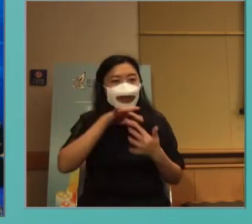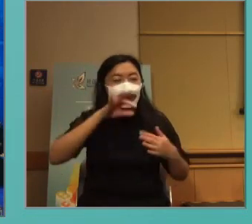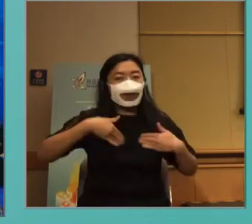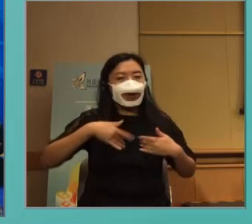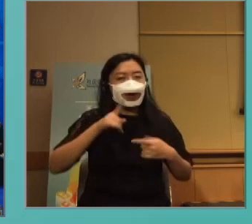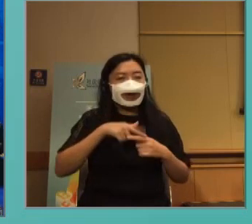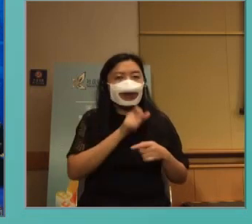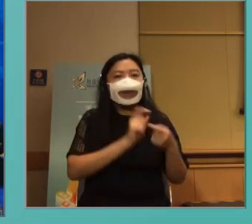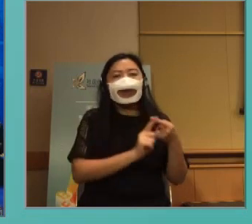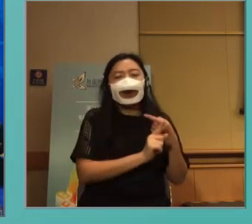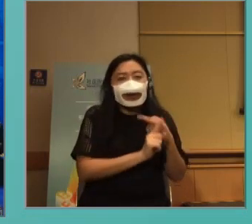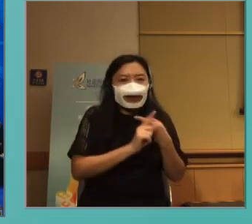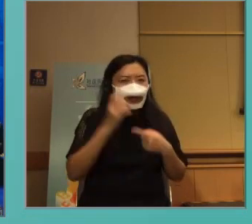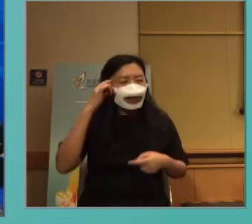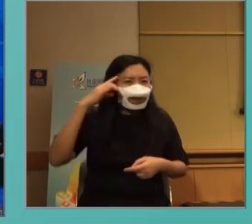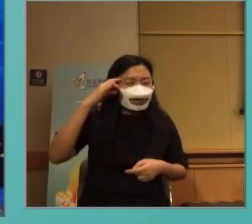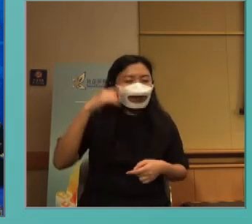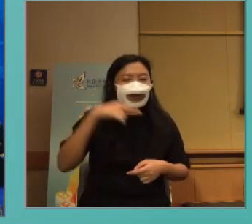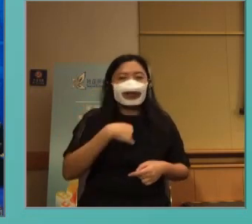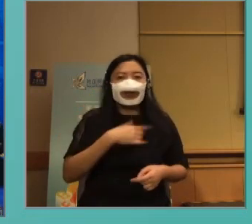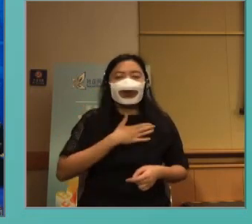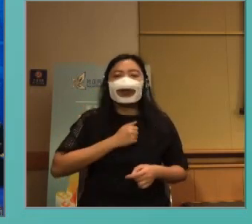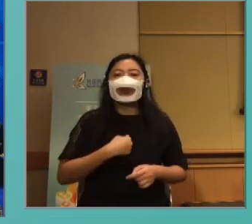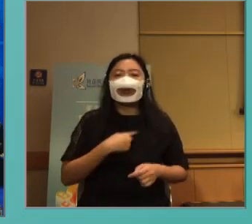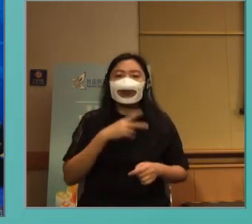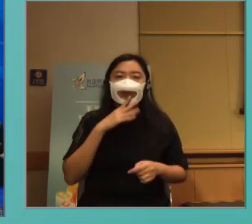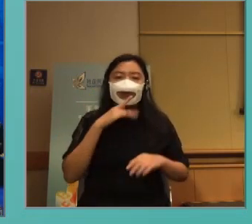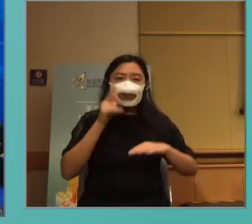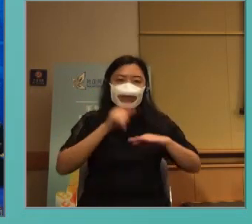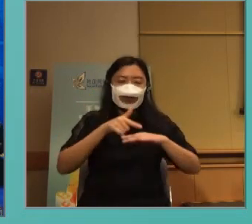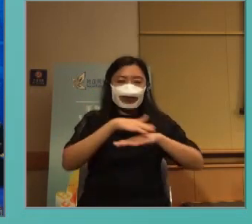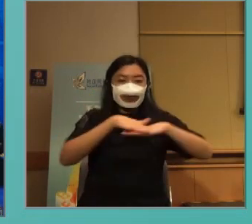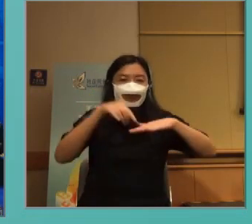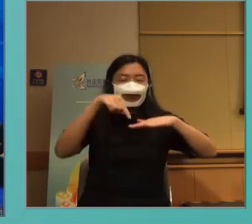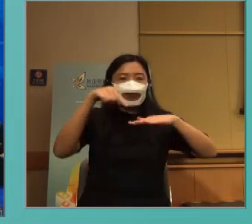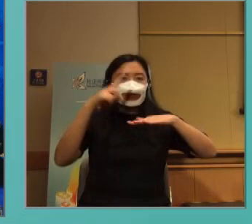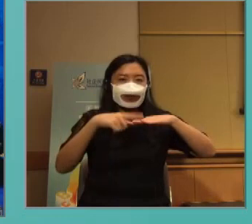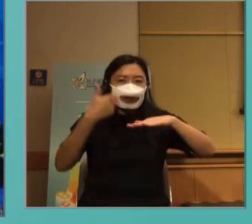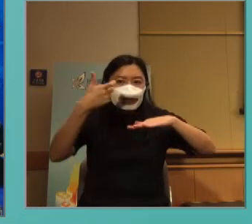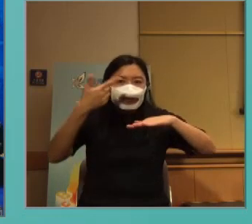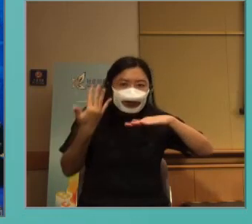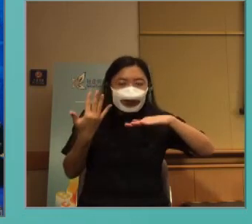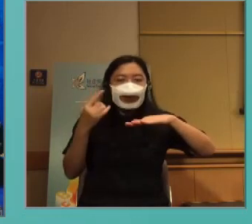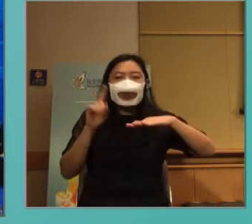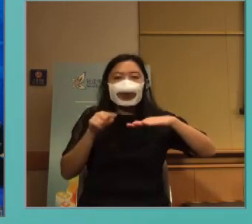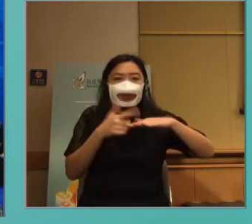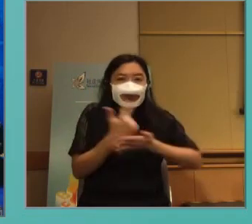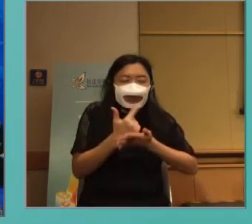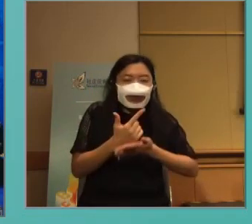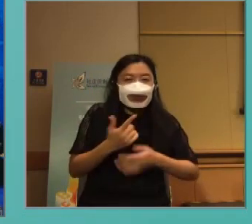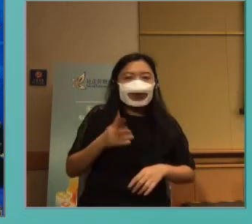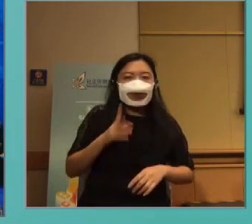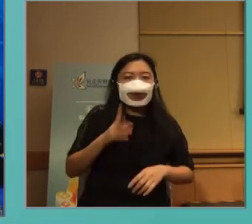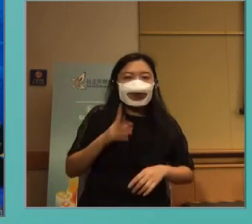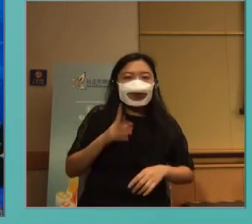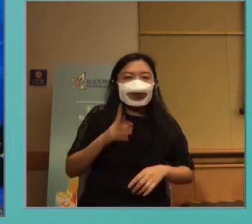value on paper or on the computer screen? But more importantly, what is its value to you? What will you do with it? And most